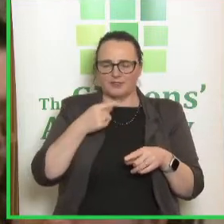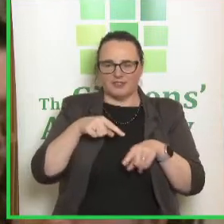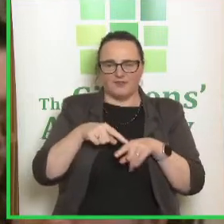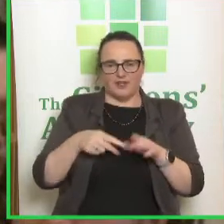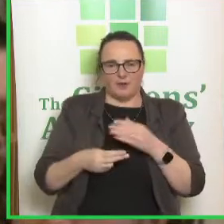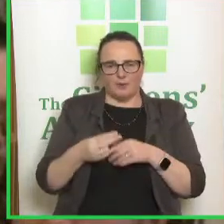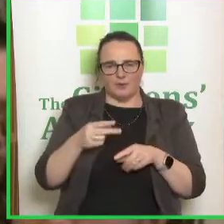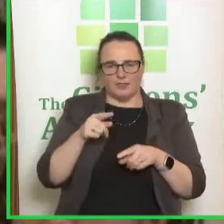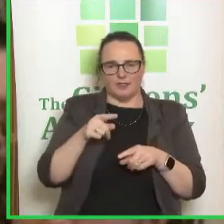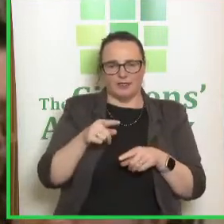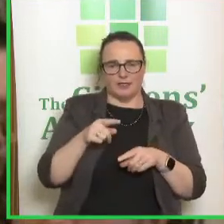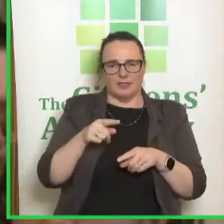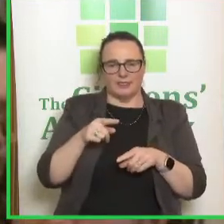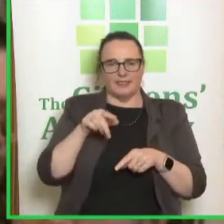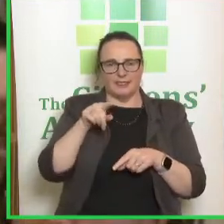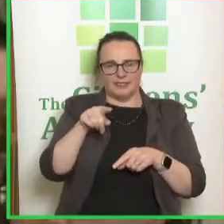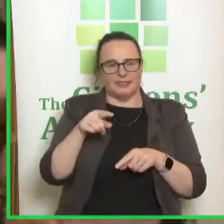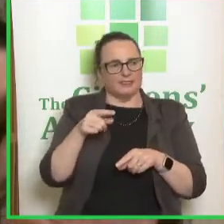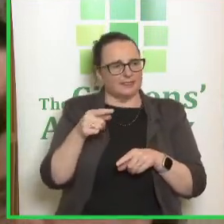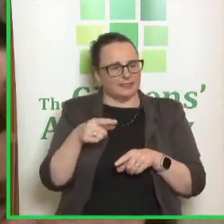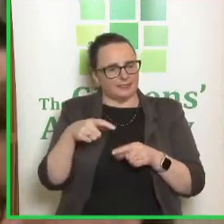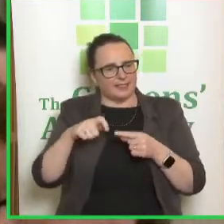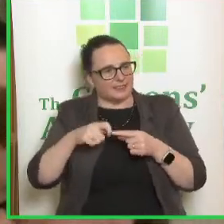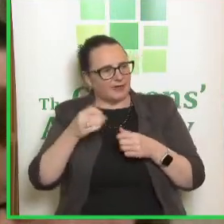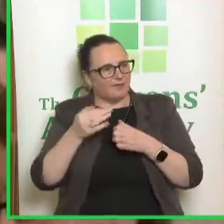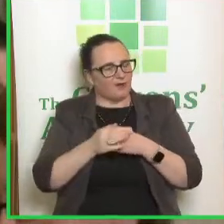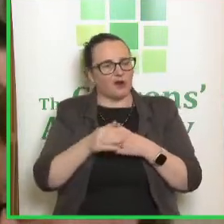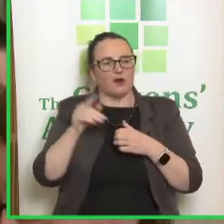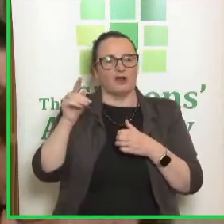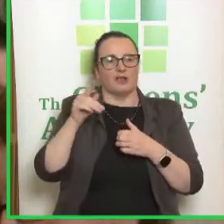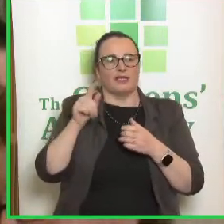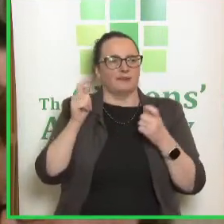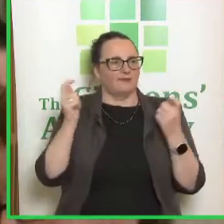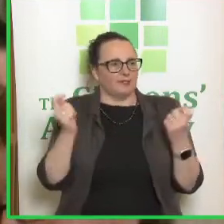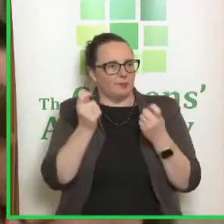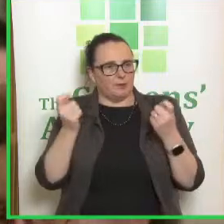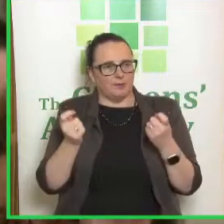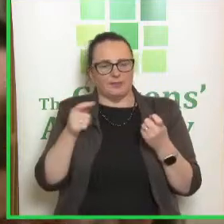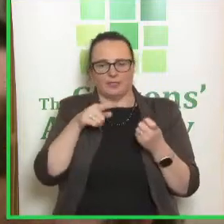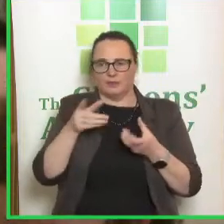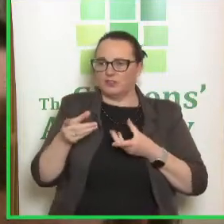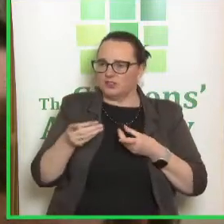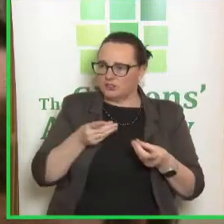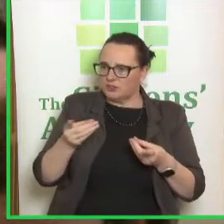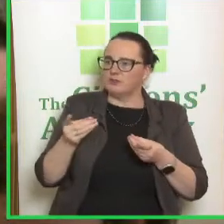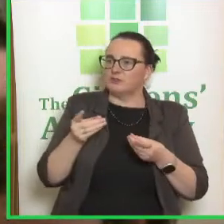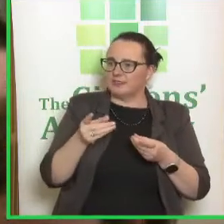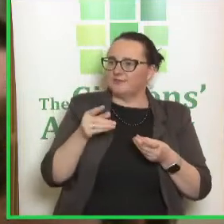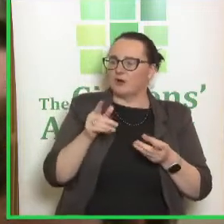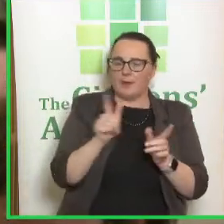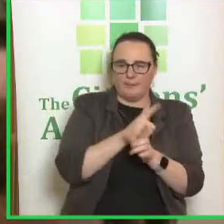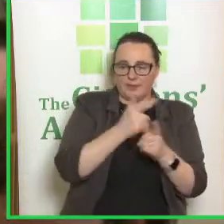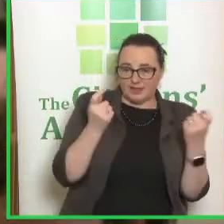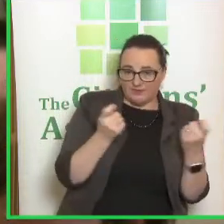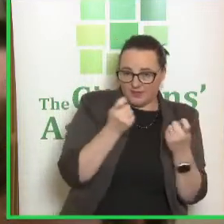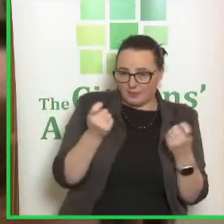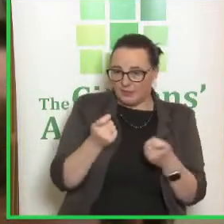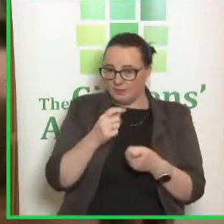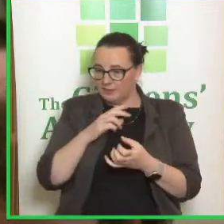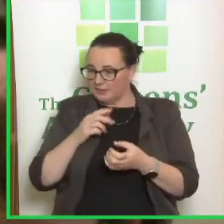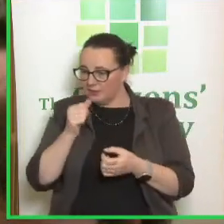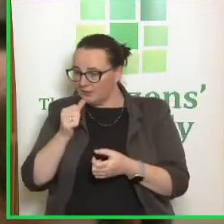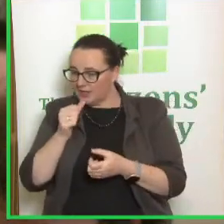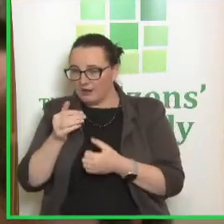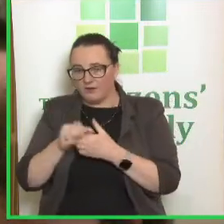up on street testing, because, you know, they do it at concerts for middle class people, but yet they won't do it for people on the street that are most vulnerable, you know,